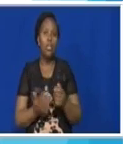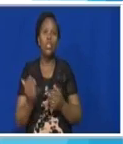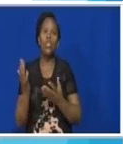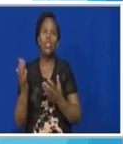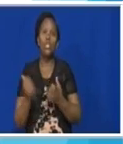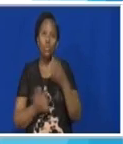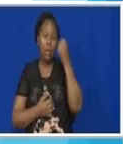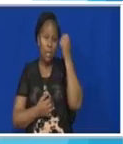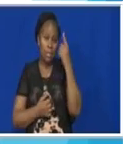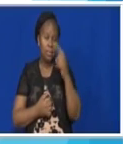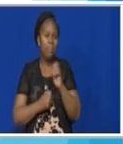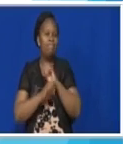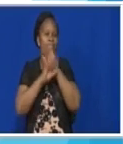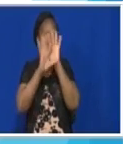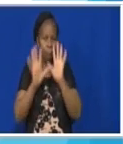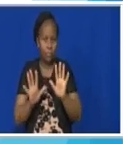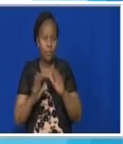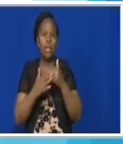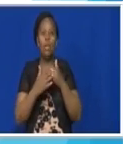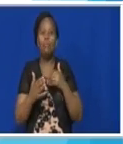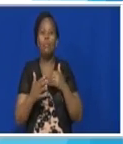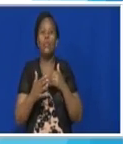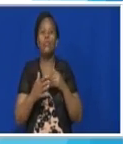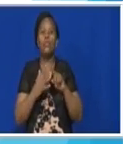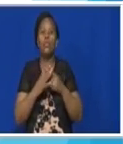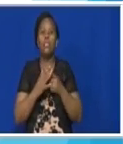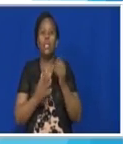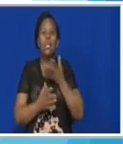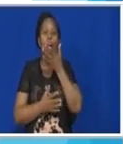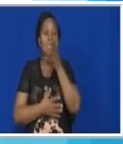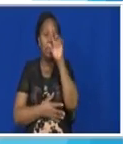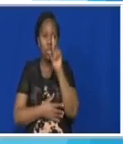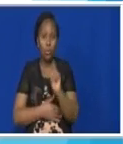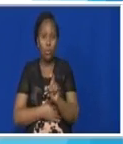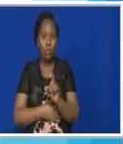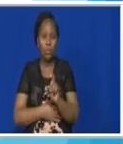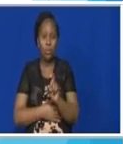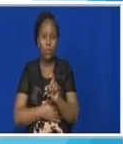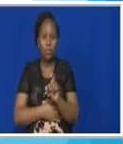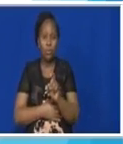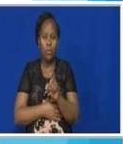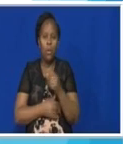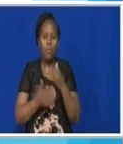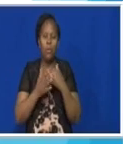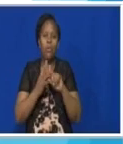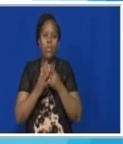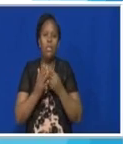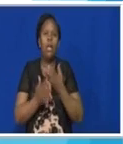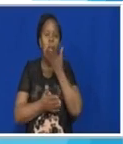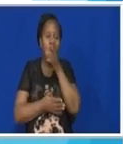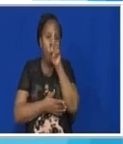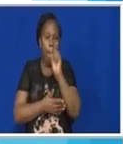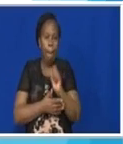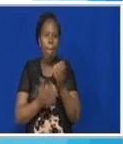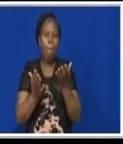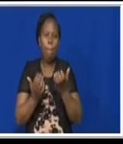to understand clearly before you go to the questions. Before you start answering the questions, you